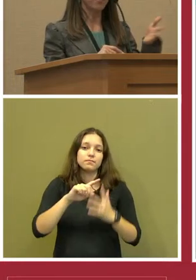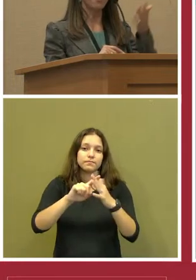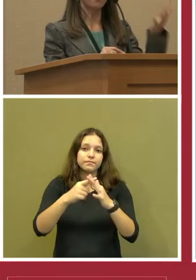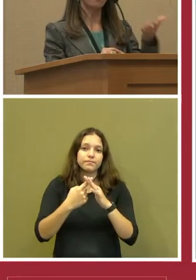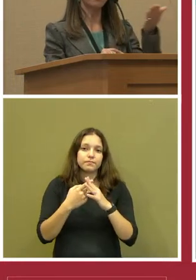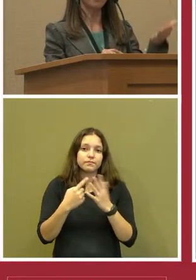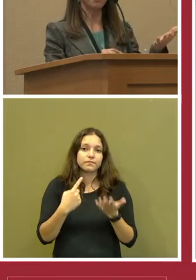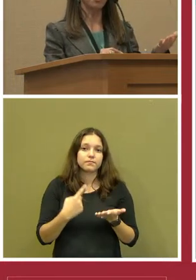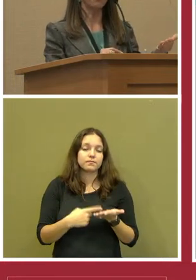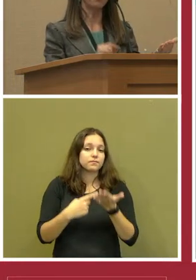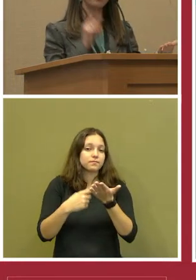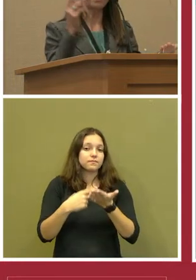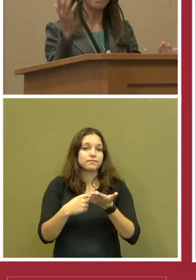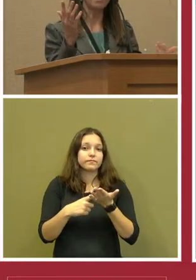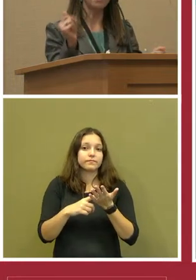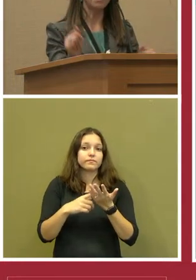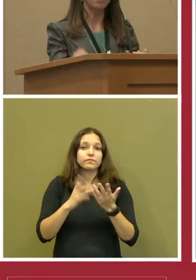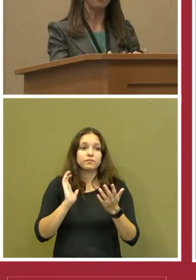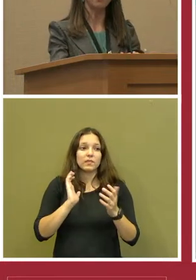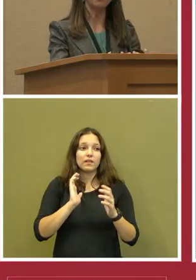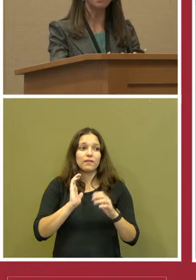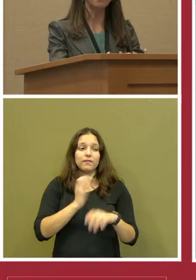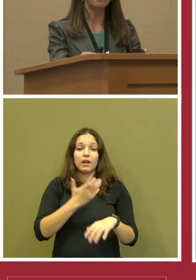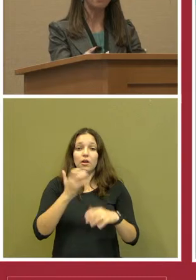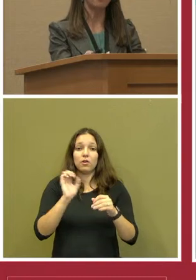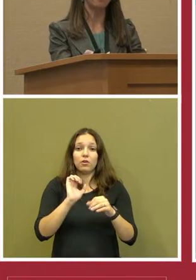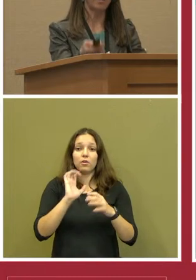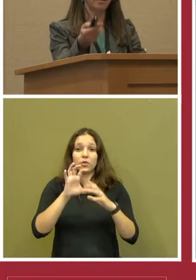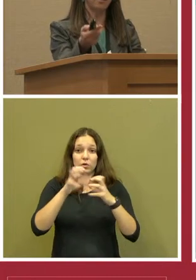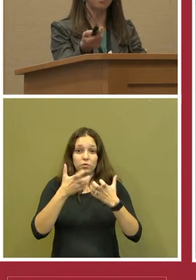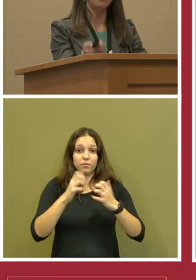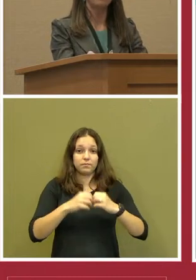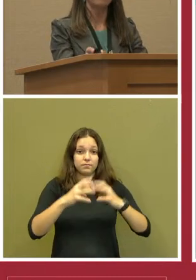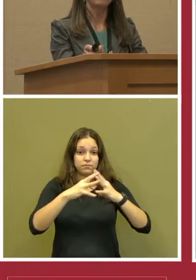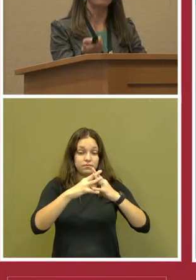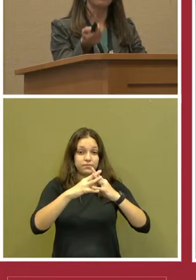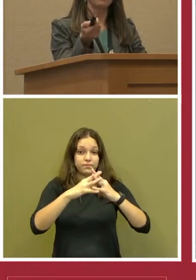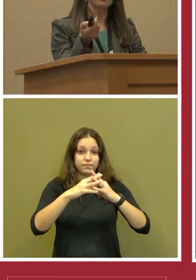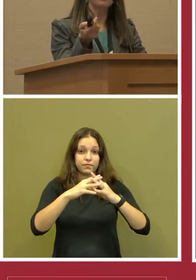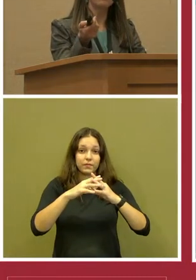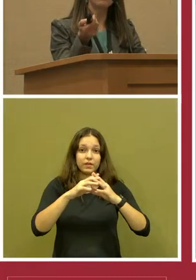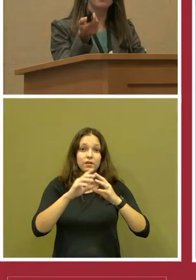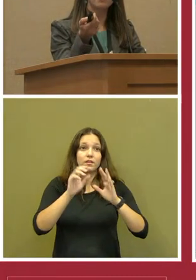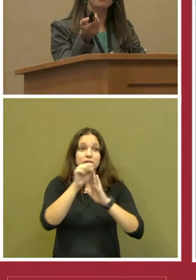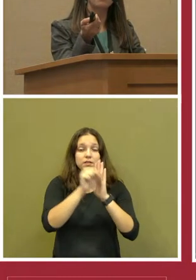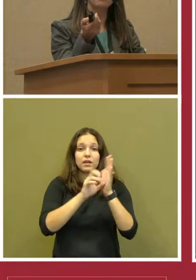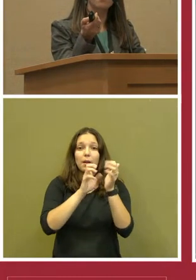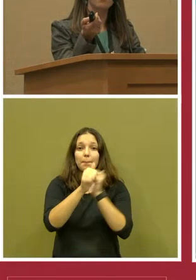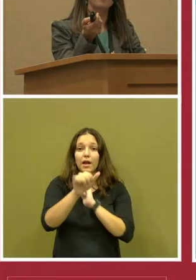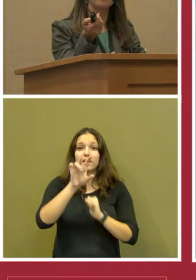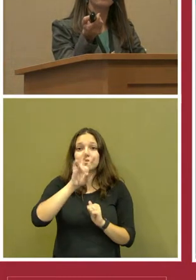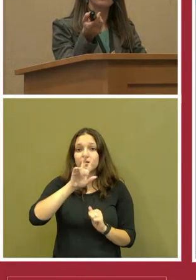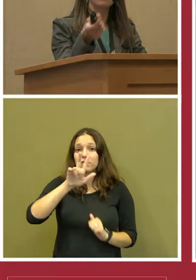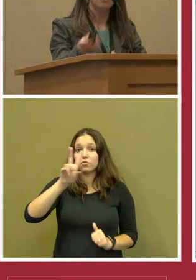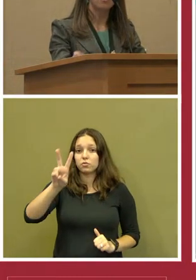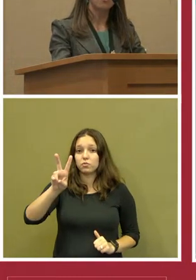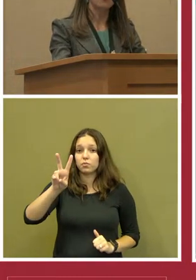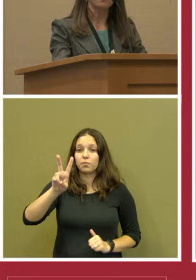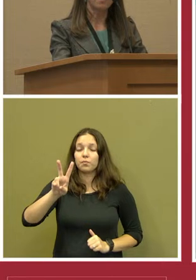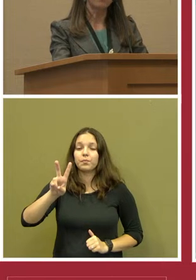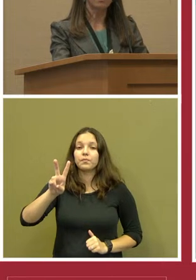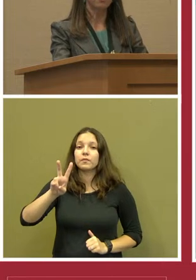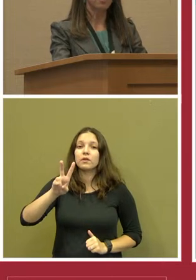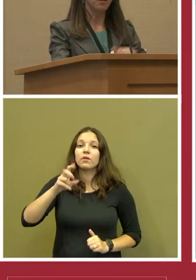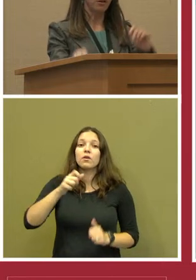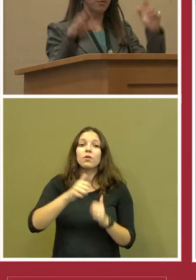all right, we've got our existing group, and the state passed 732, and along